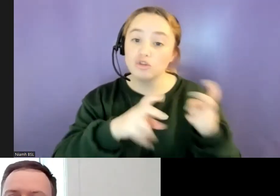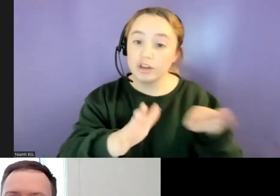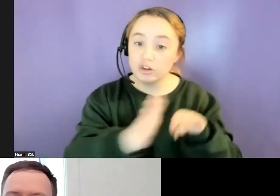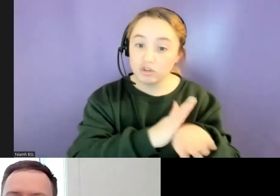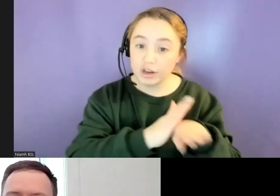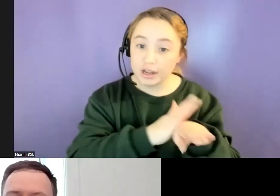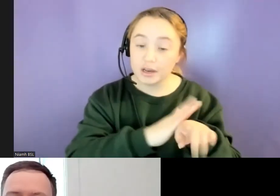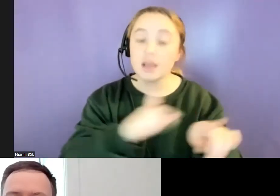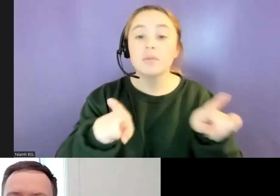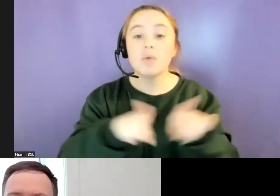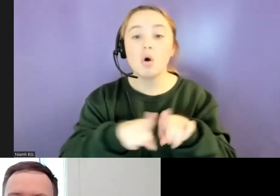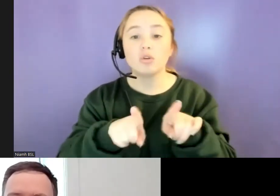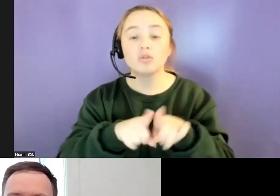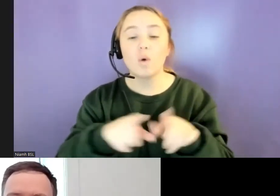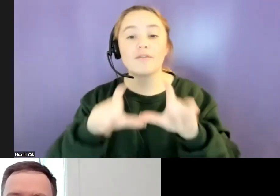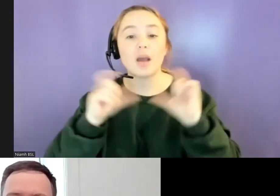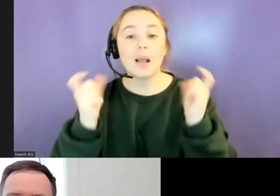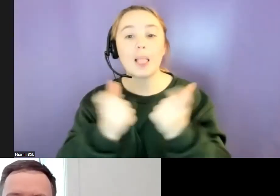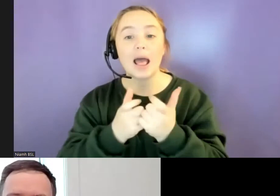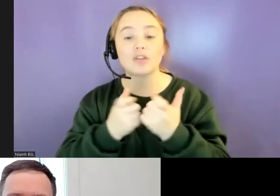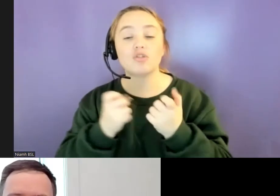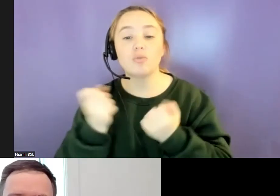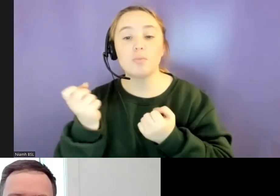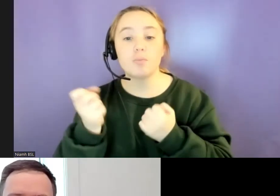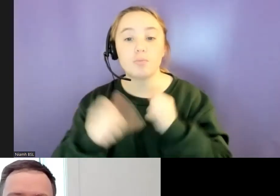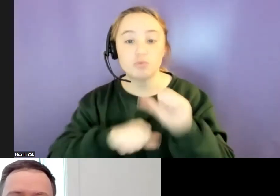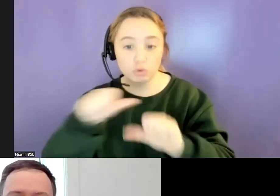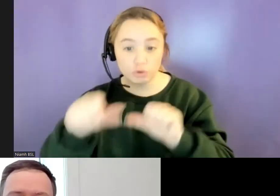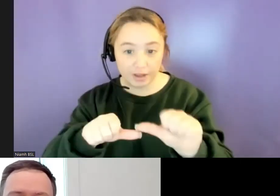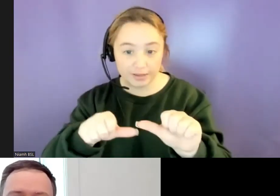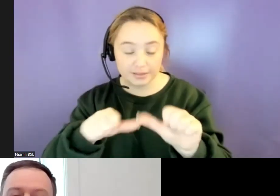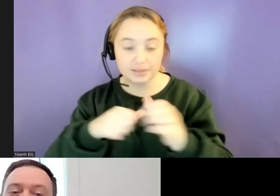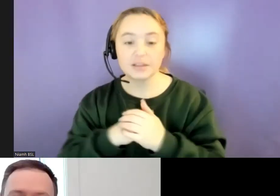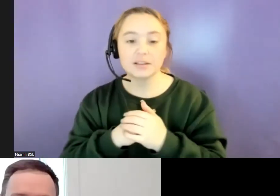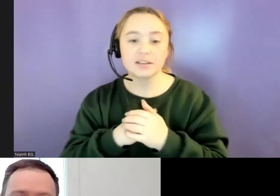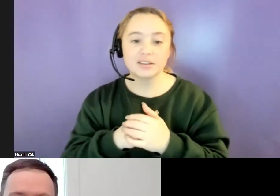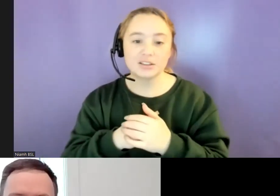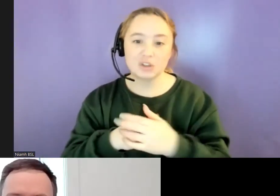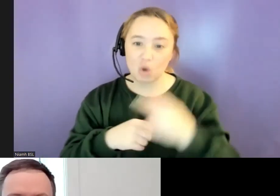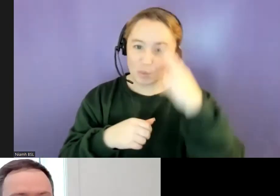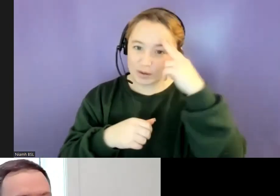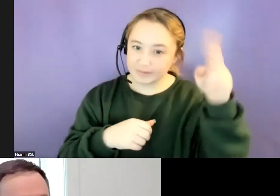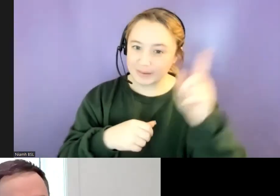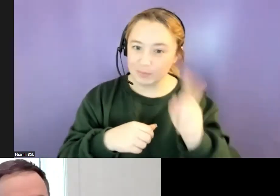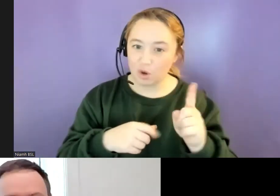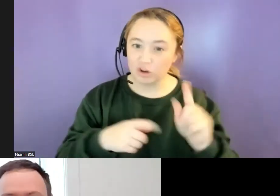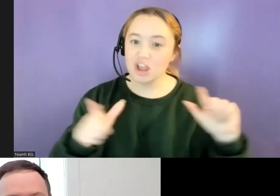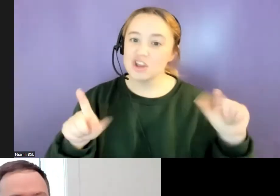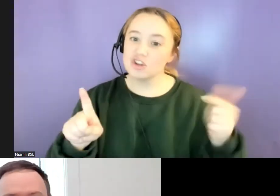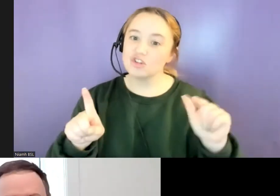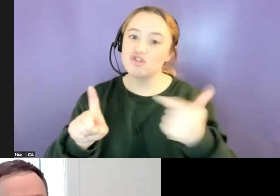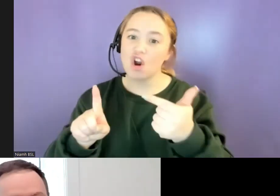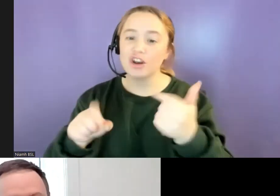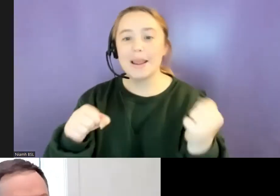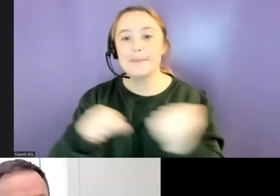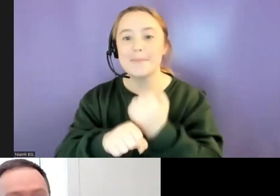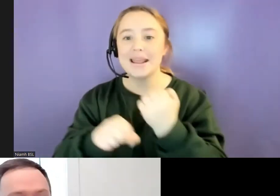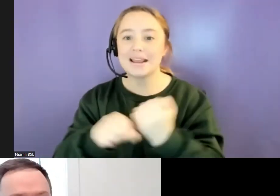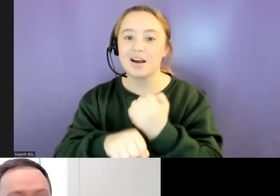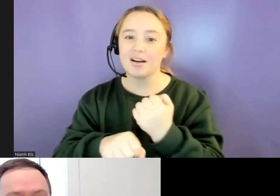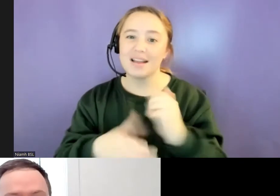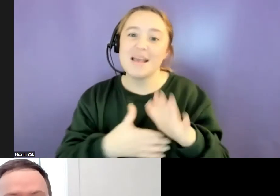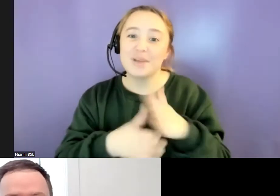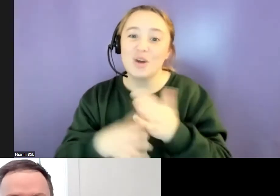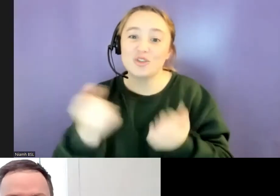classroom process that we like to call journey makers, because drivers make